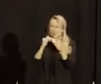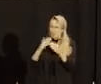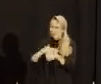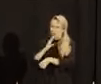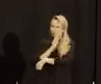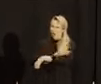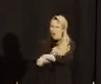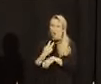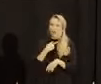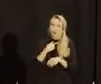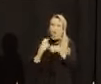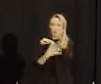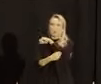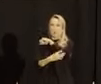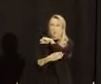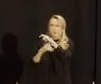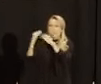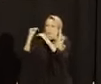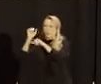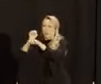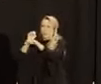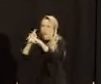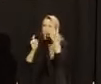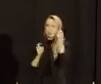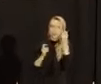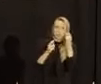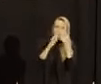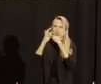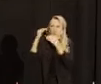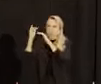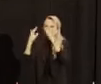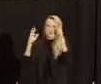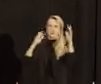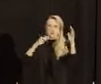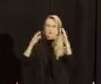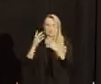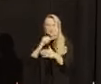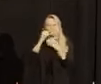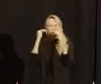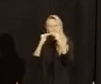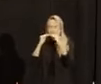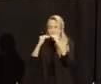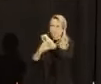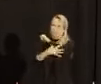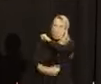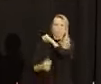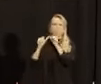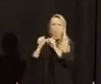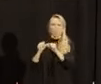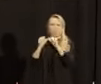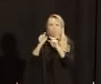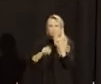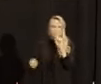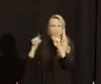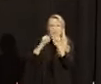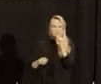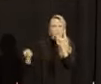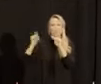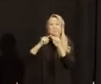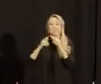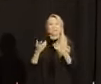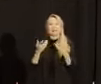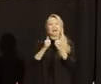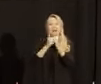trap. And I just want to know, what can we do to team together? How can we make this bigger